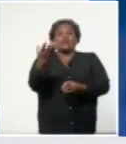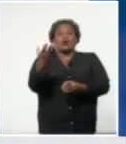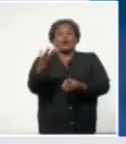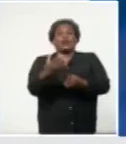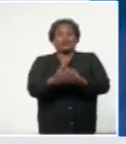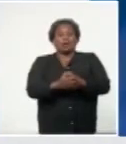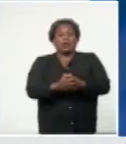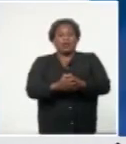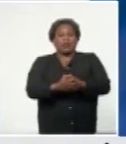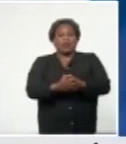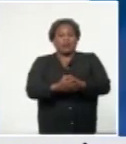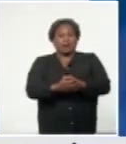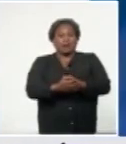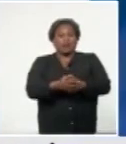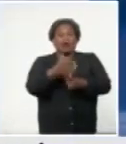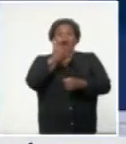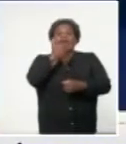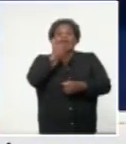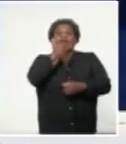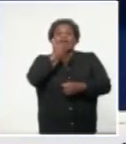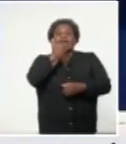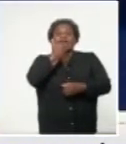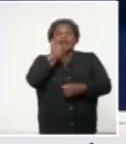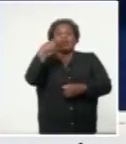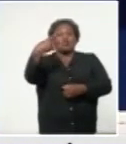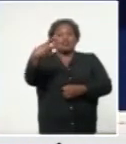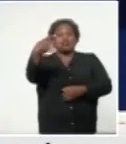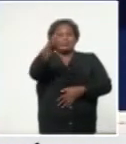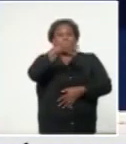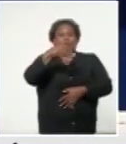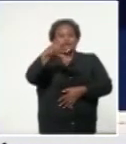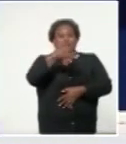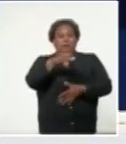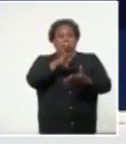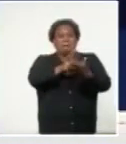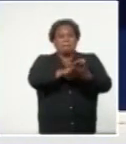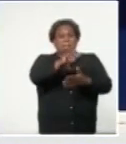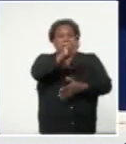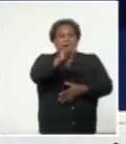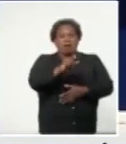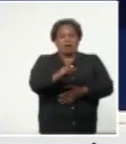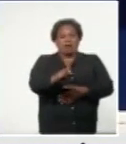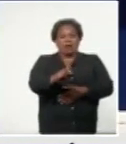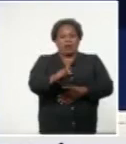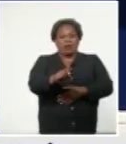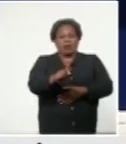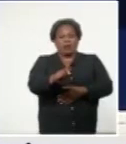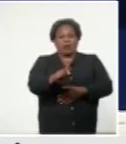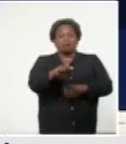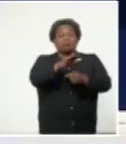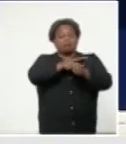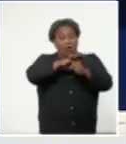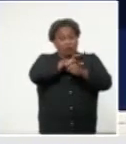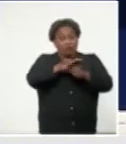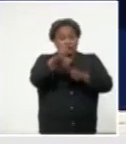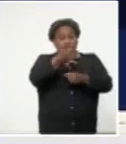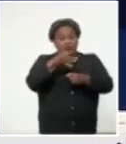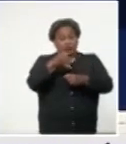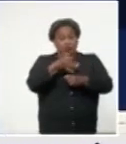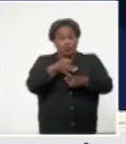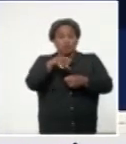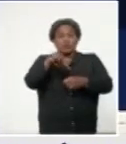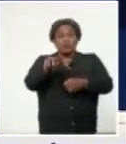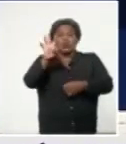in Mayabeque province, and the Cuatro Caminos Popular Council in the Cotorra municipality.